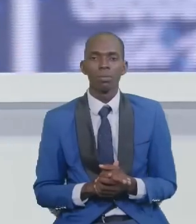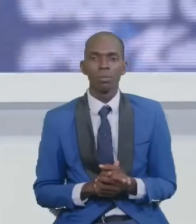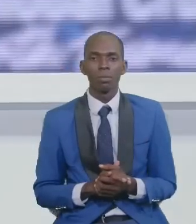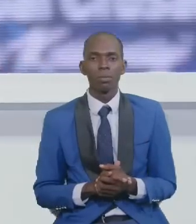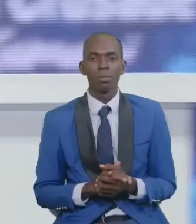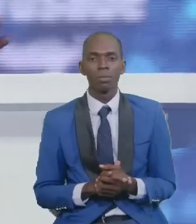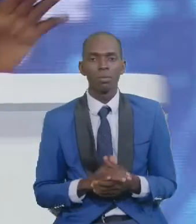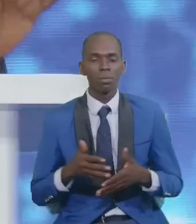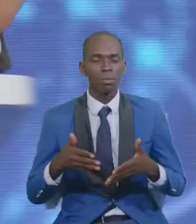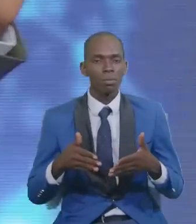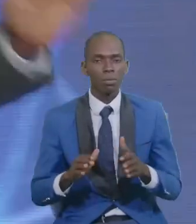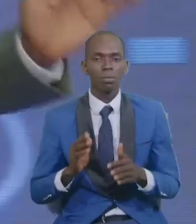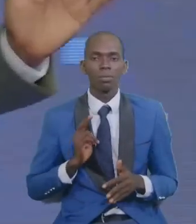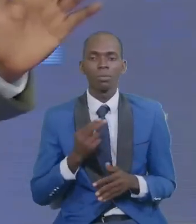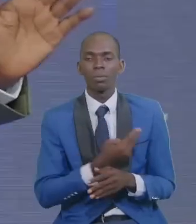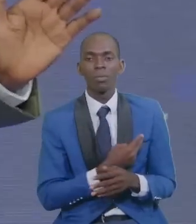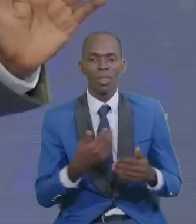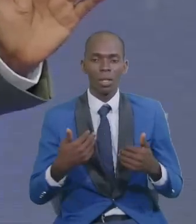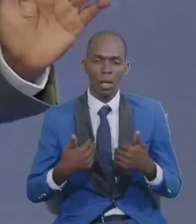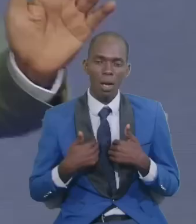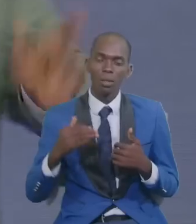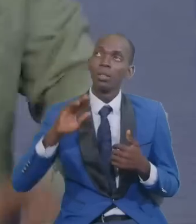Let us have grace.